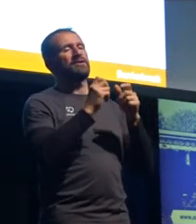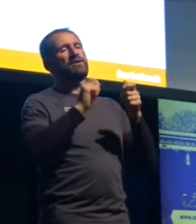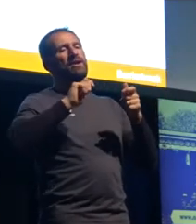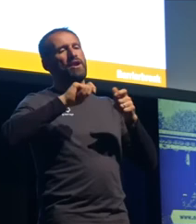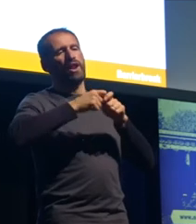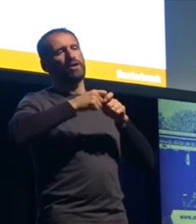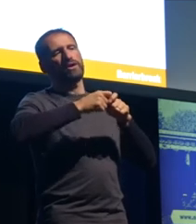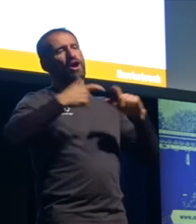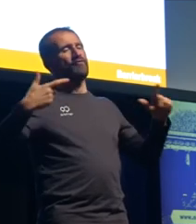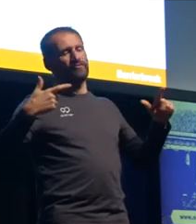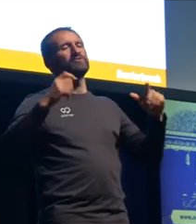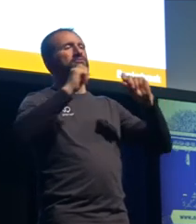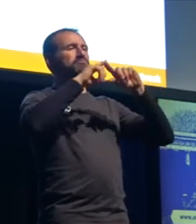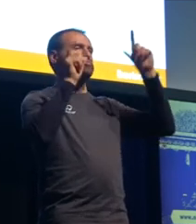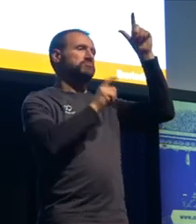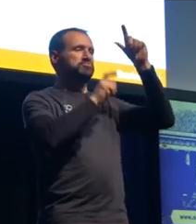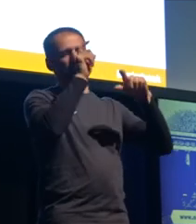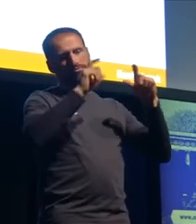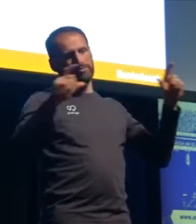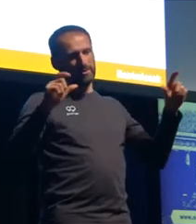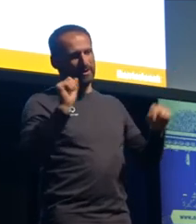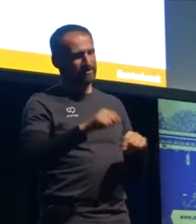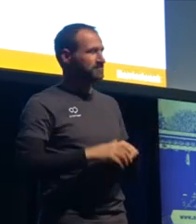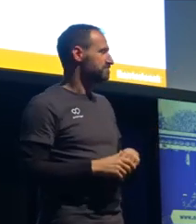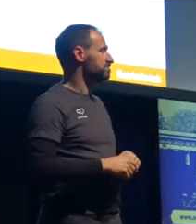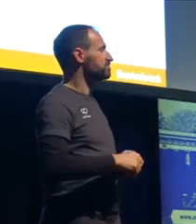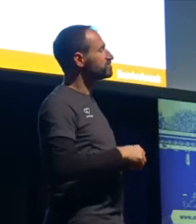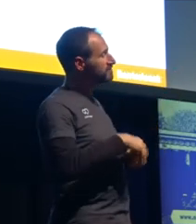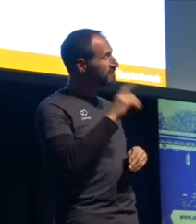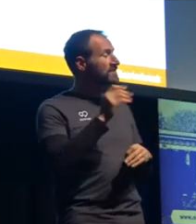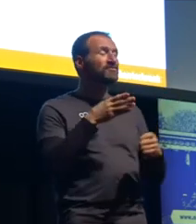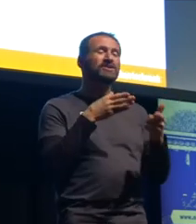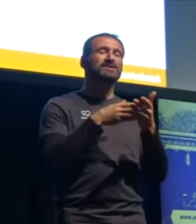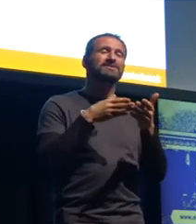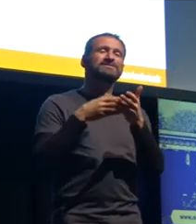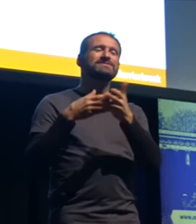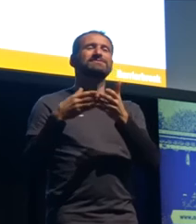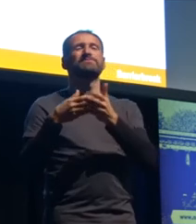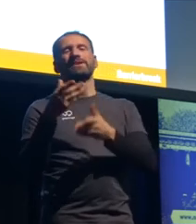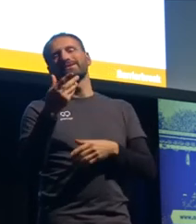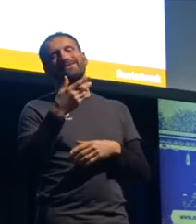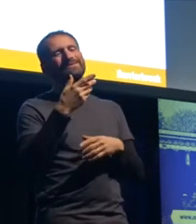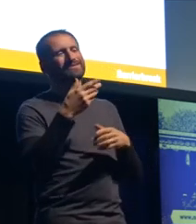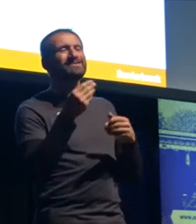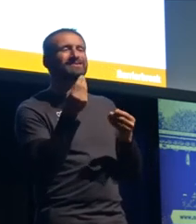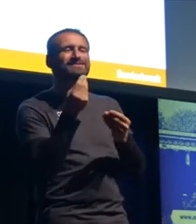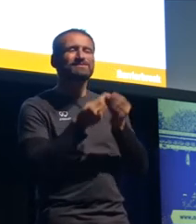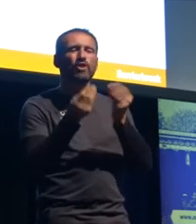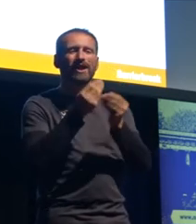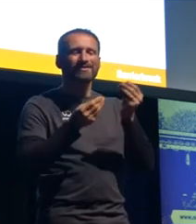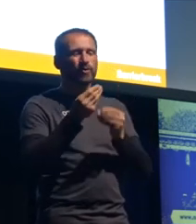So a little bit about disability simulators. It's easy to fall into the thinking that you know exactly what you're going